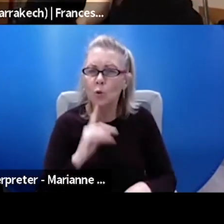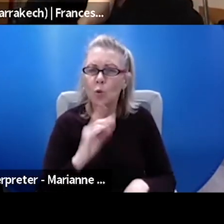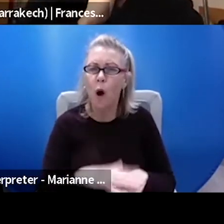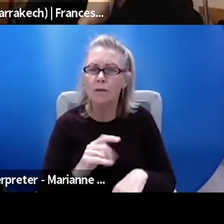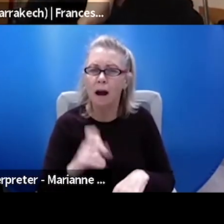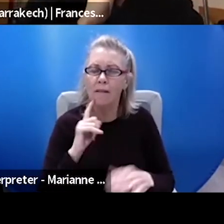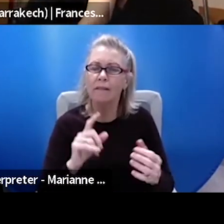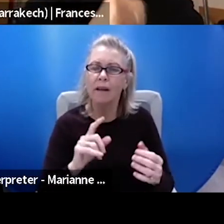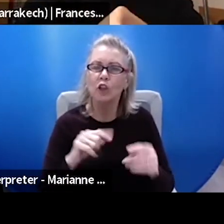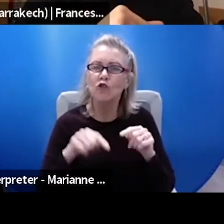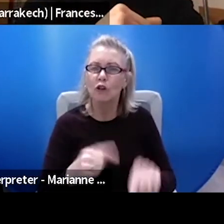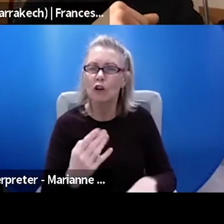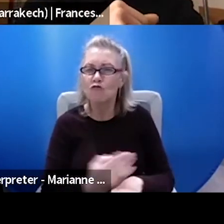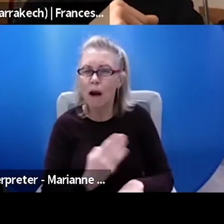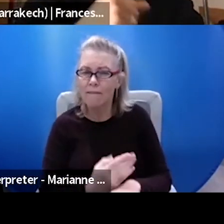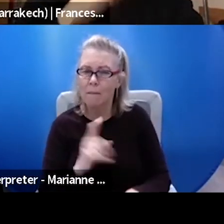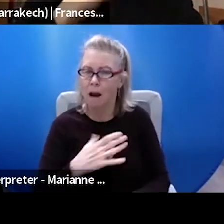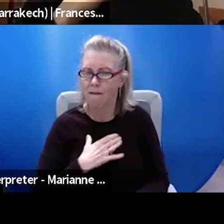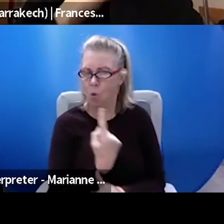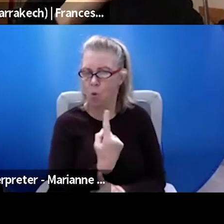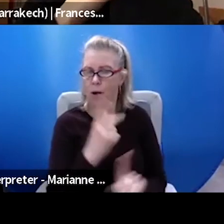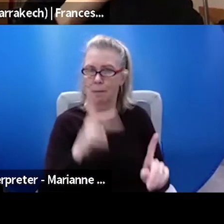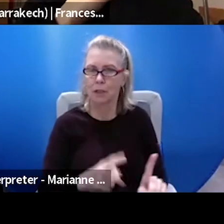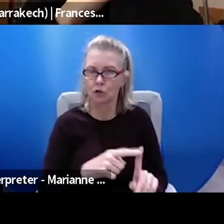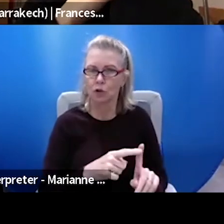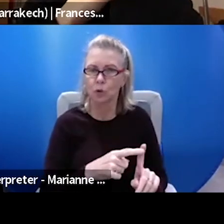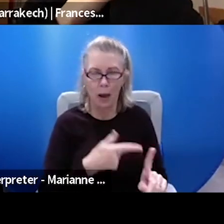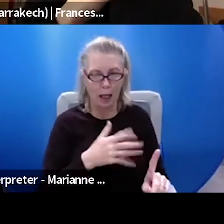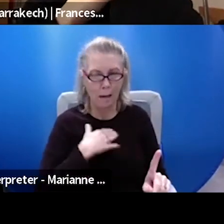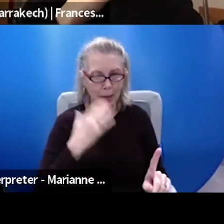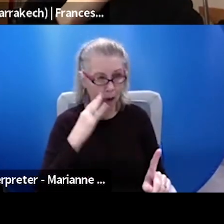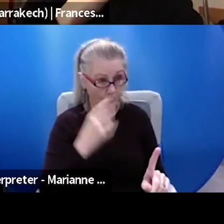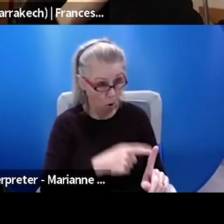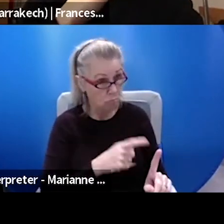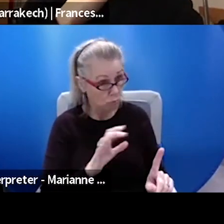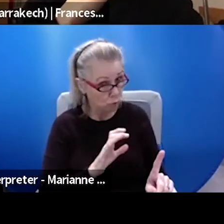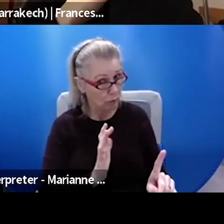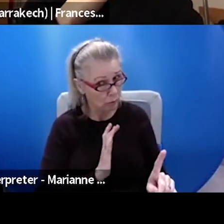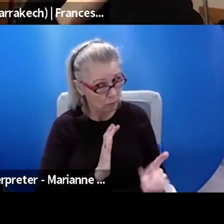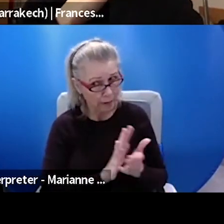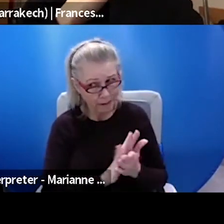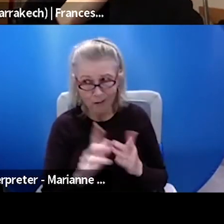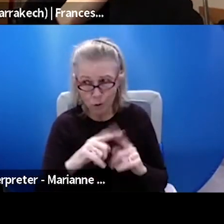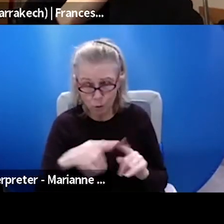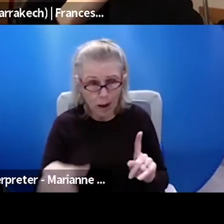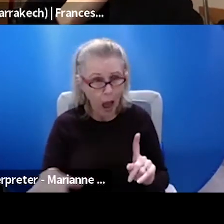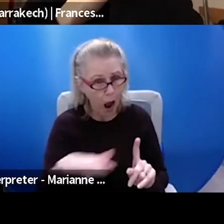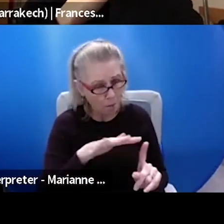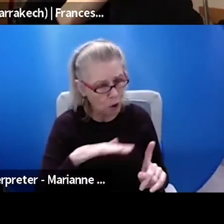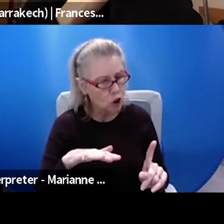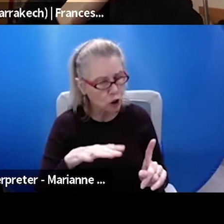renovation, and having a point person to let me know if they're being neighborly in their work ethic and things like